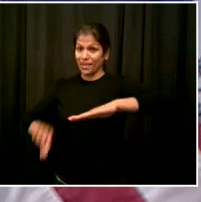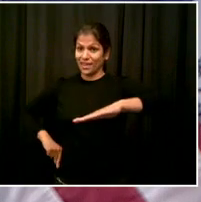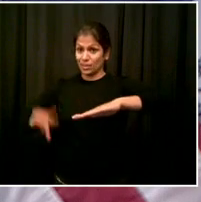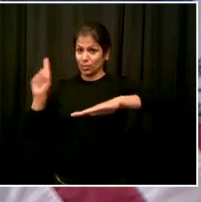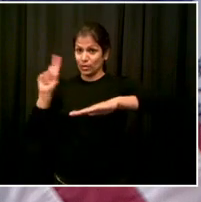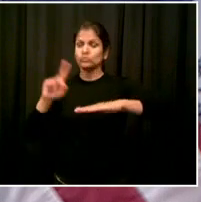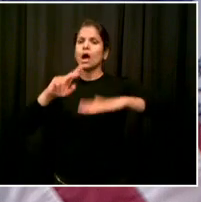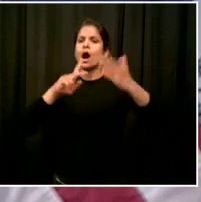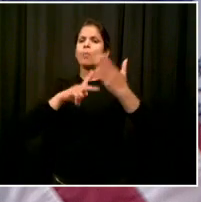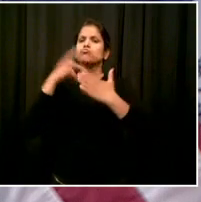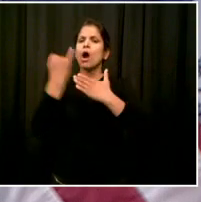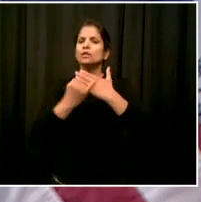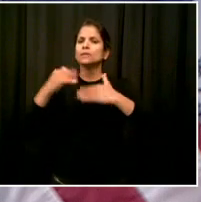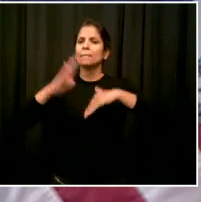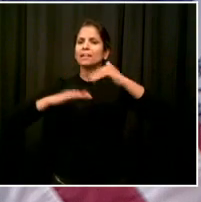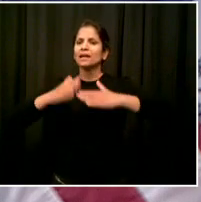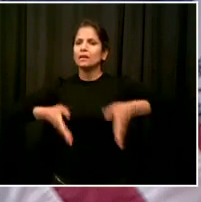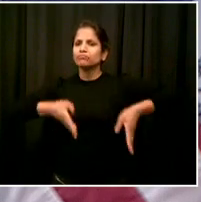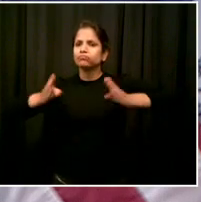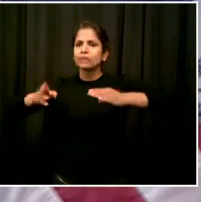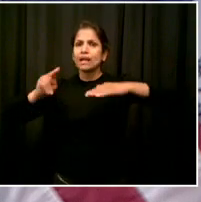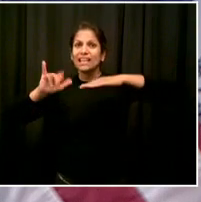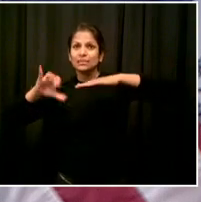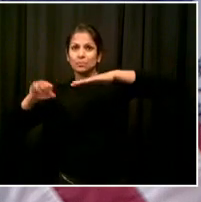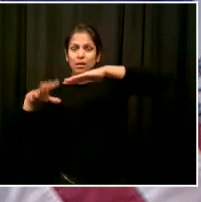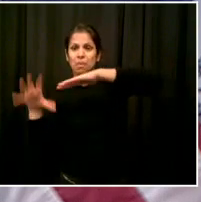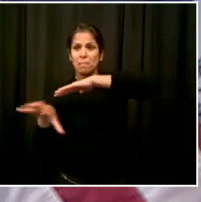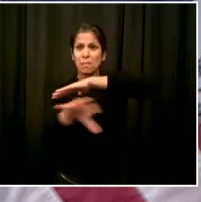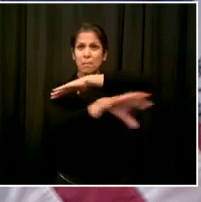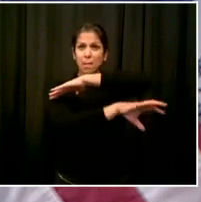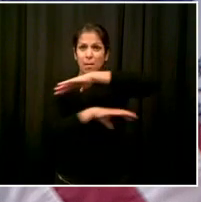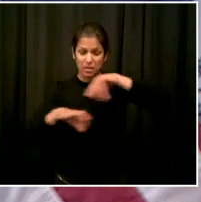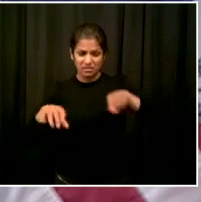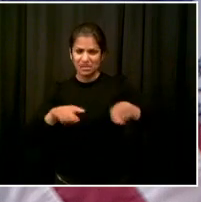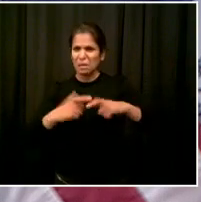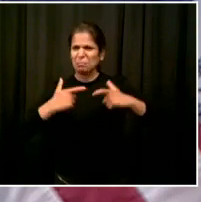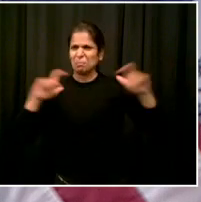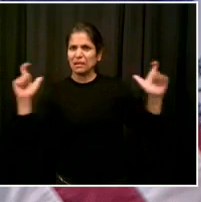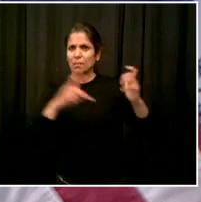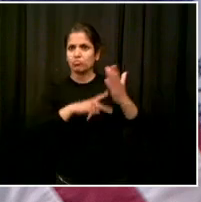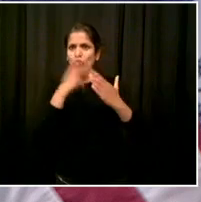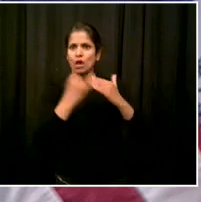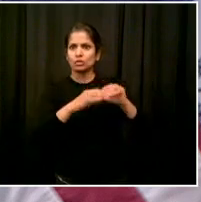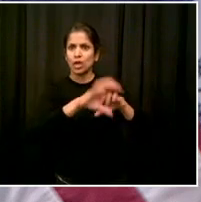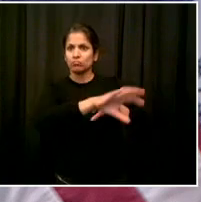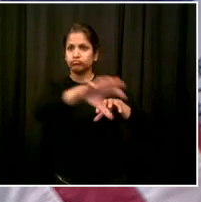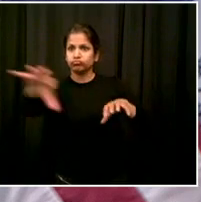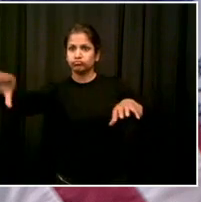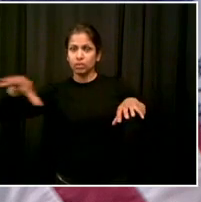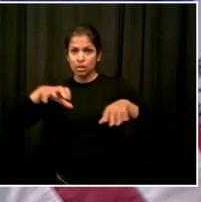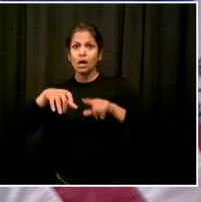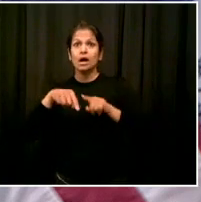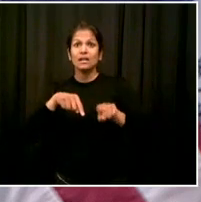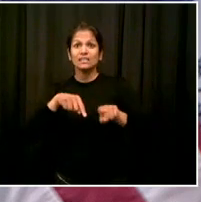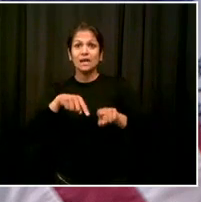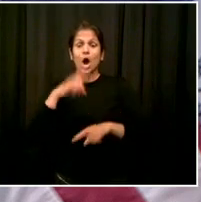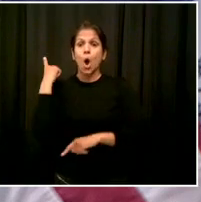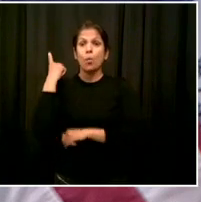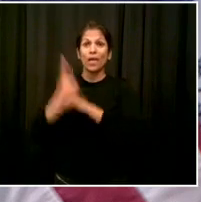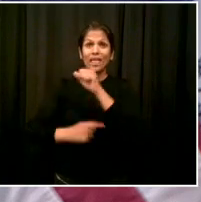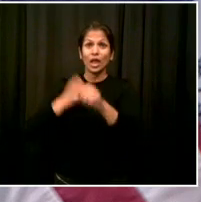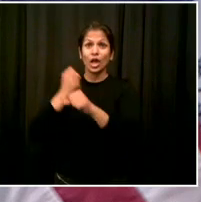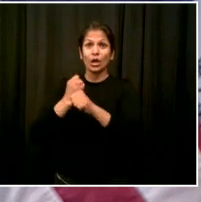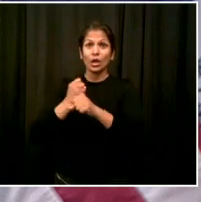single shooting. That was unheard of for decades in this city. That was because of a